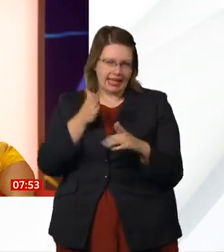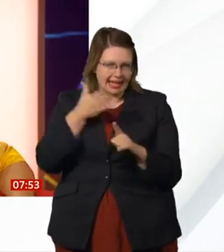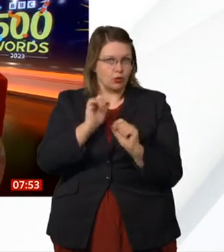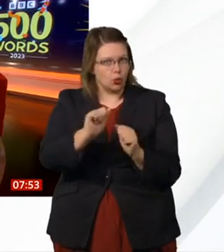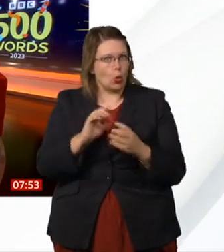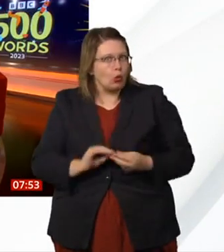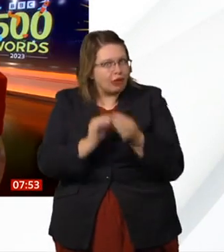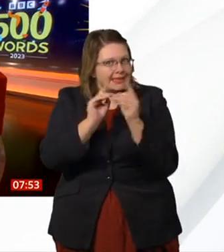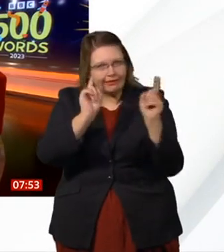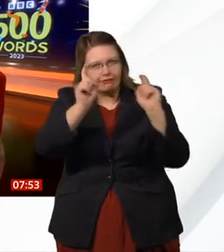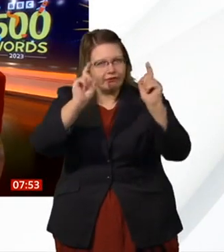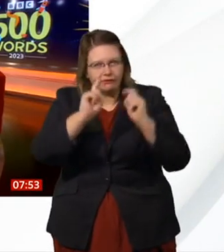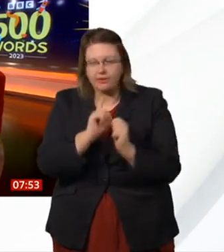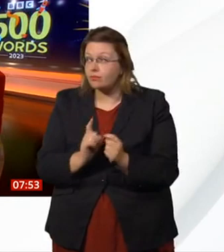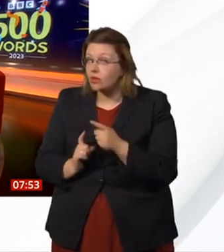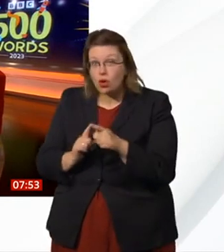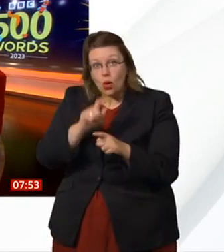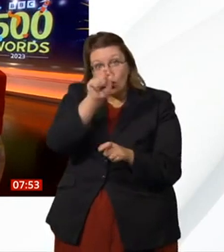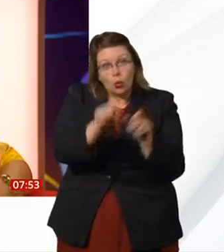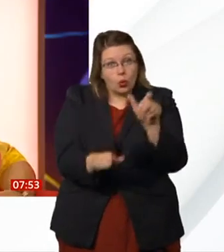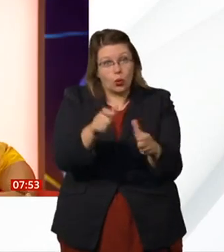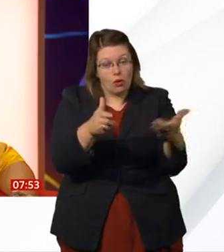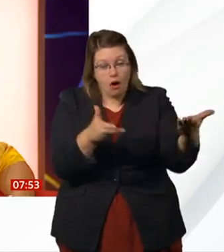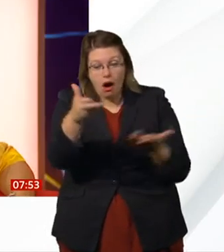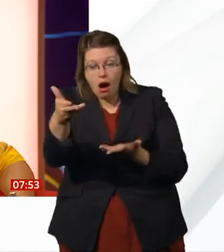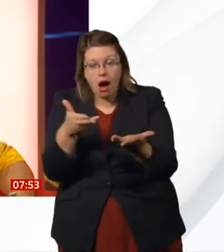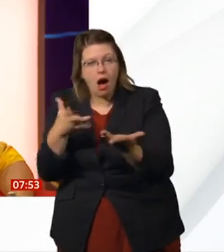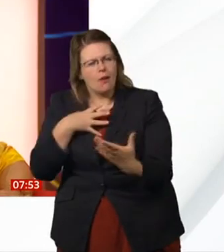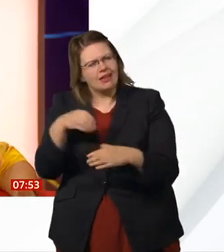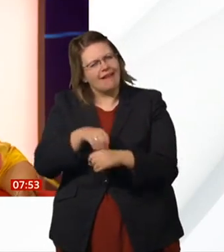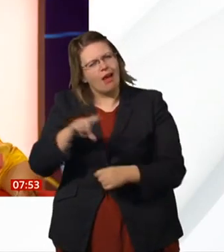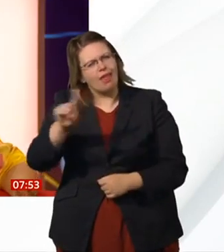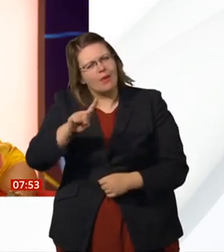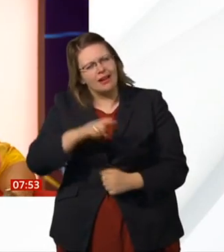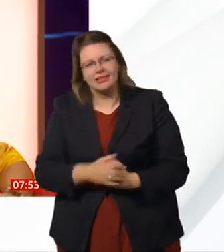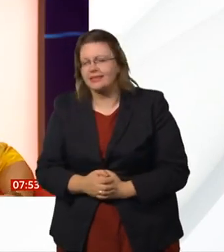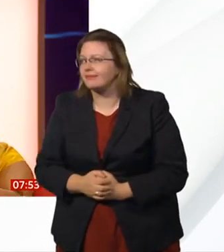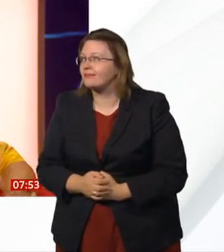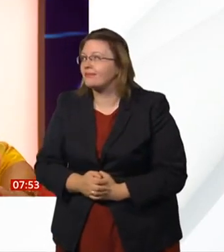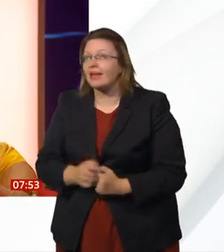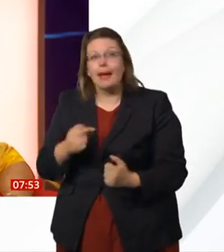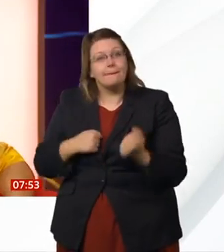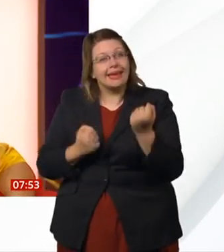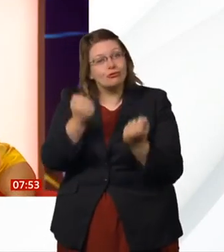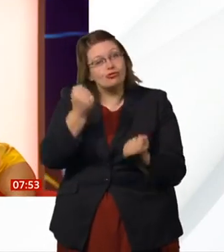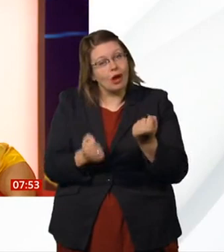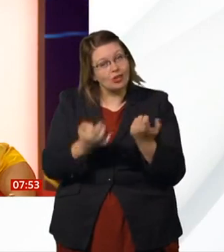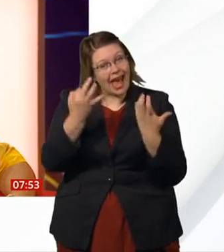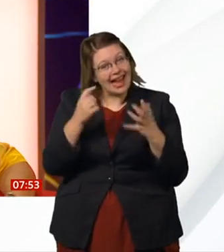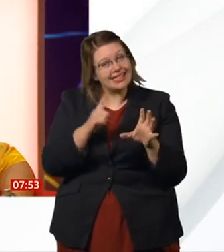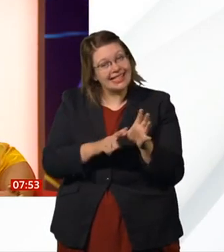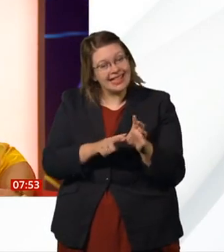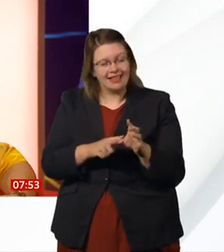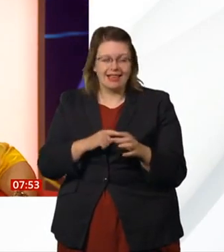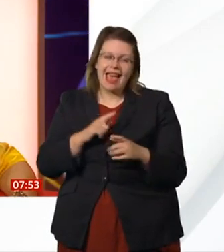So what do you want to see in those entries? Well, I've been a judge now for 8 years, and it's one of the highlights of my